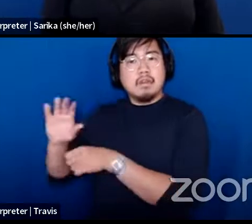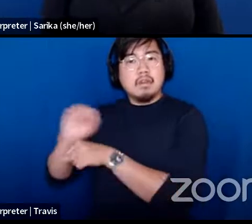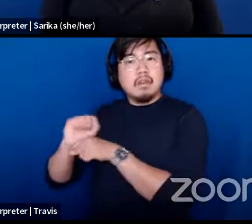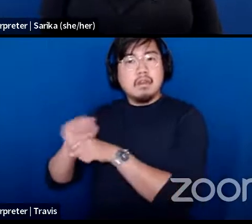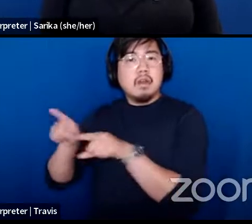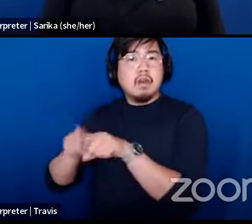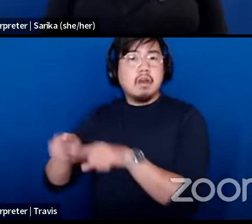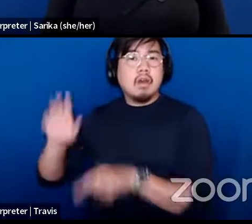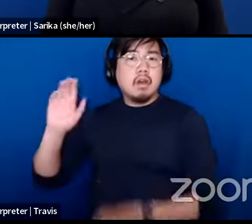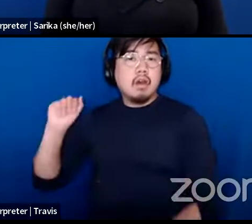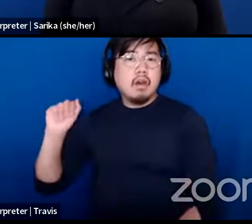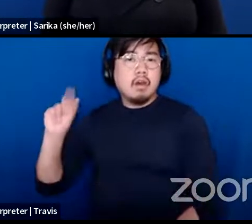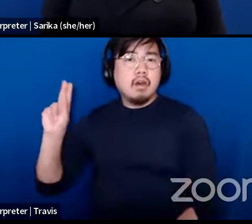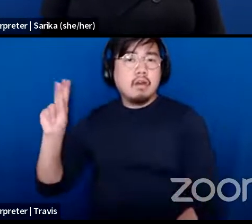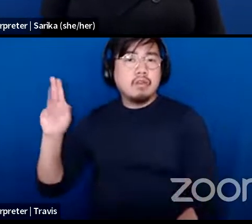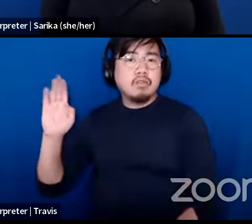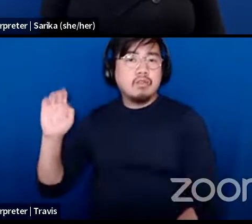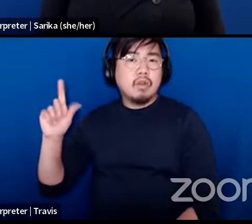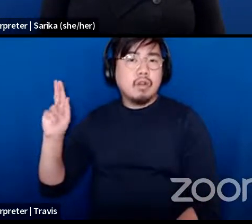Lorde's work.